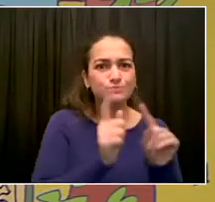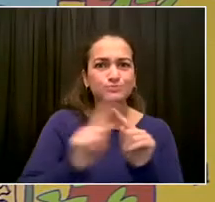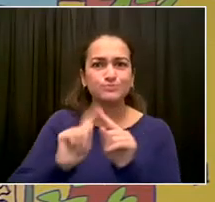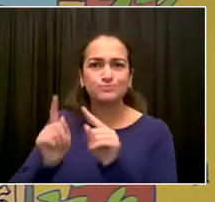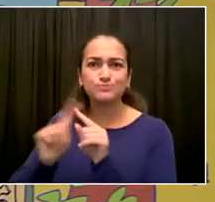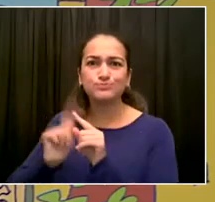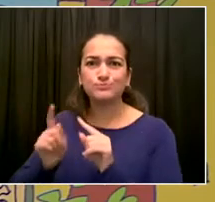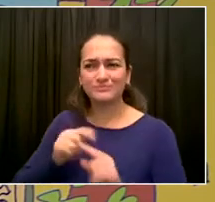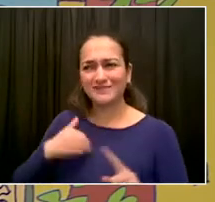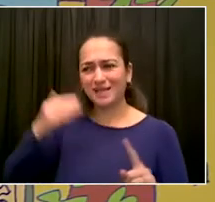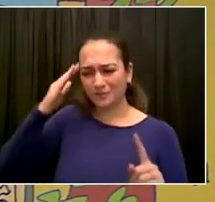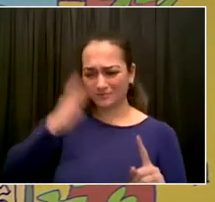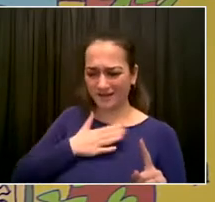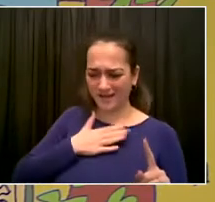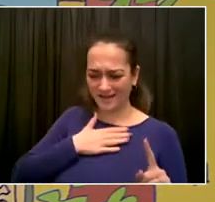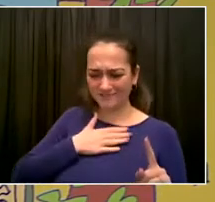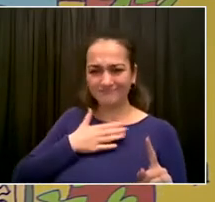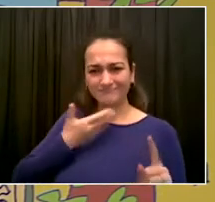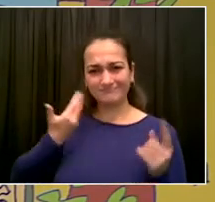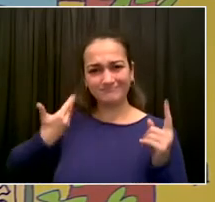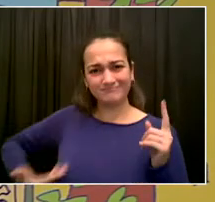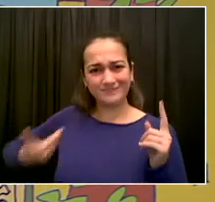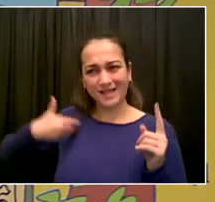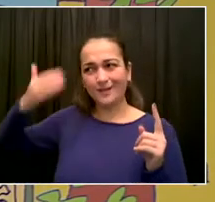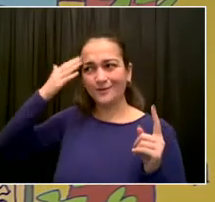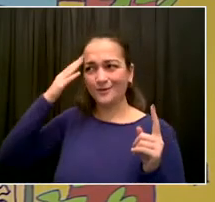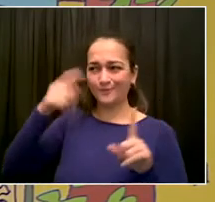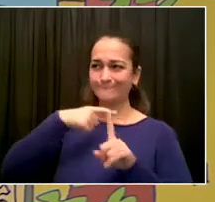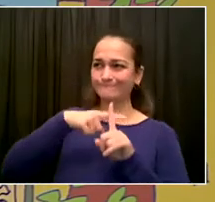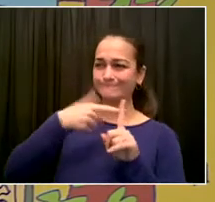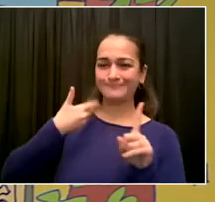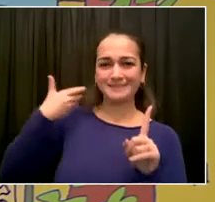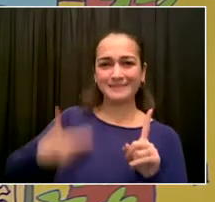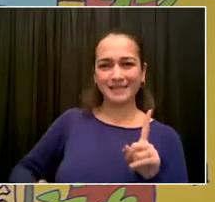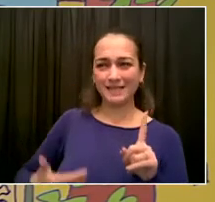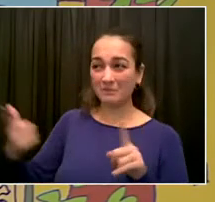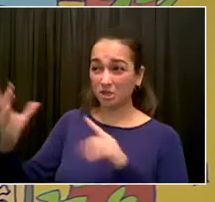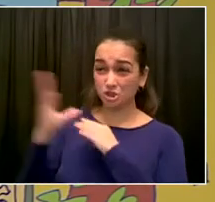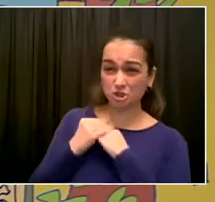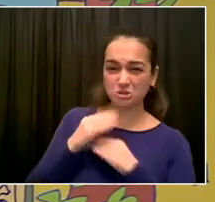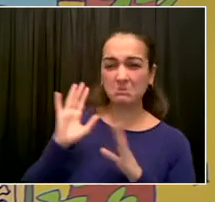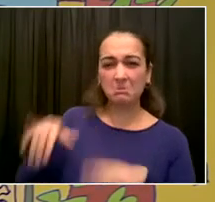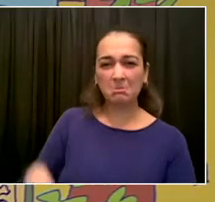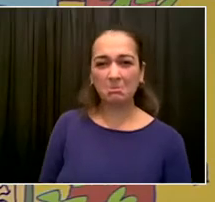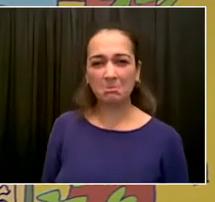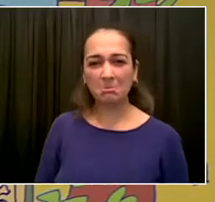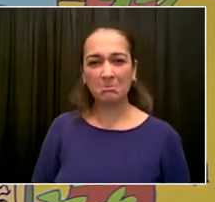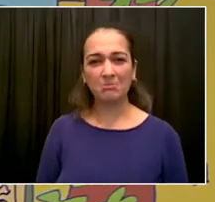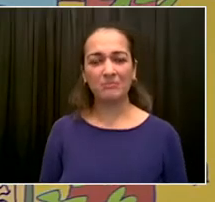mayor. The next is Elizabeth Kim from Gothamist.